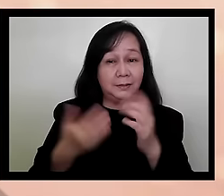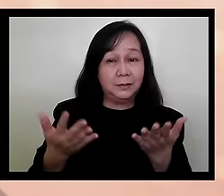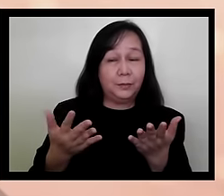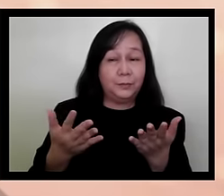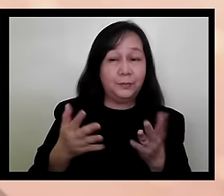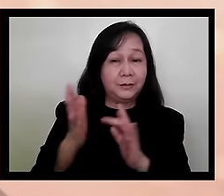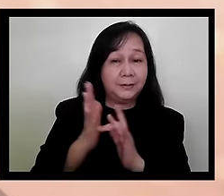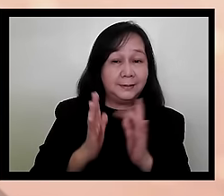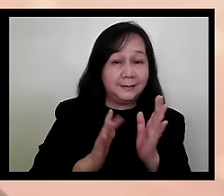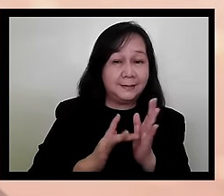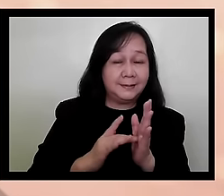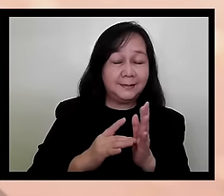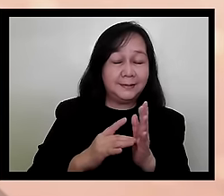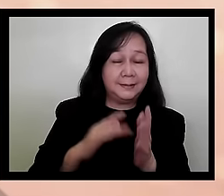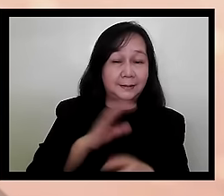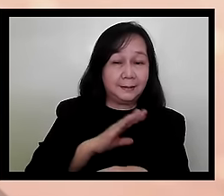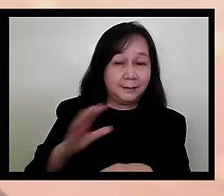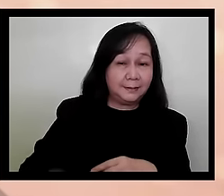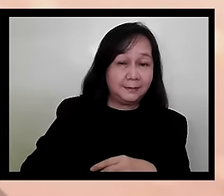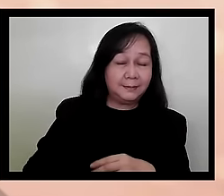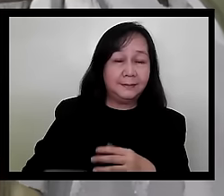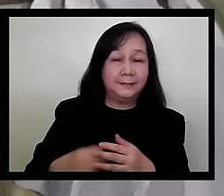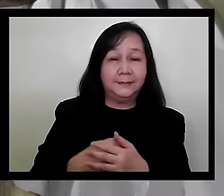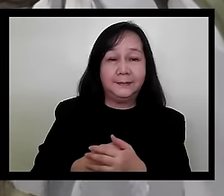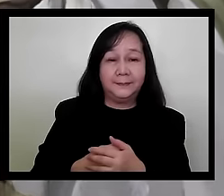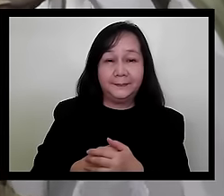Jesus the the Christ